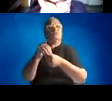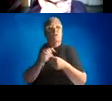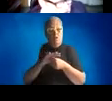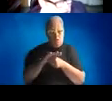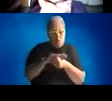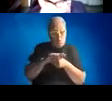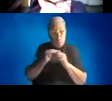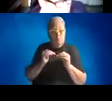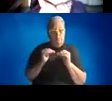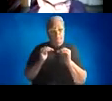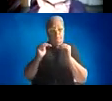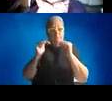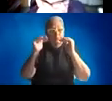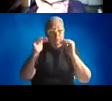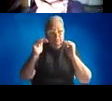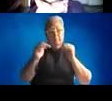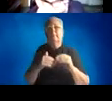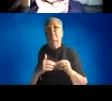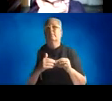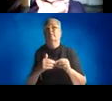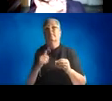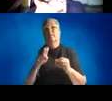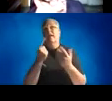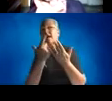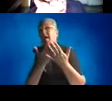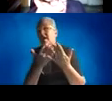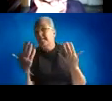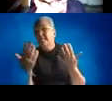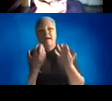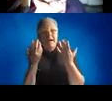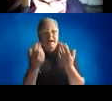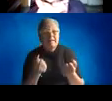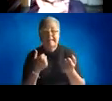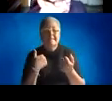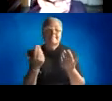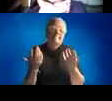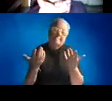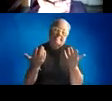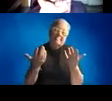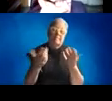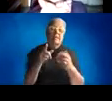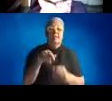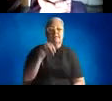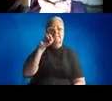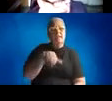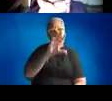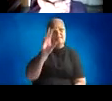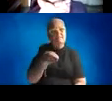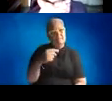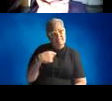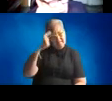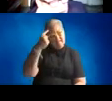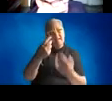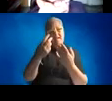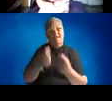How many places we have will depend on how much data is there. So, for instance, in South Africa, I think there are 6 places in the